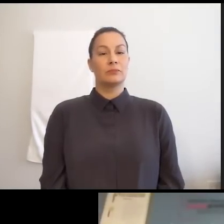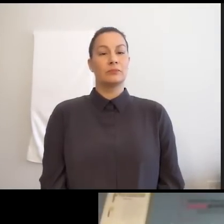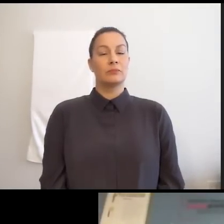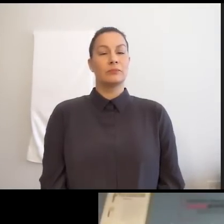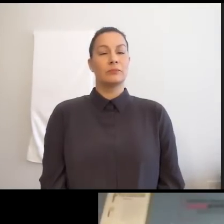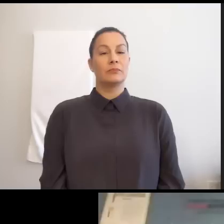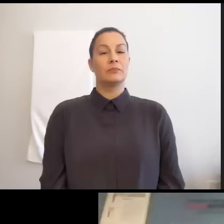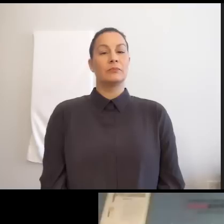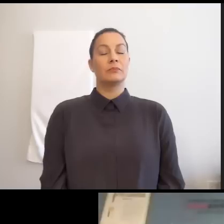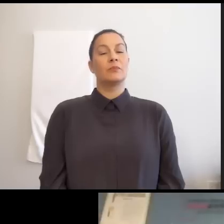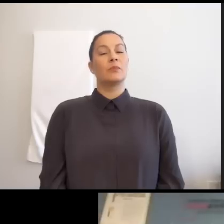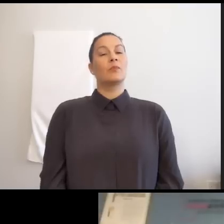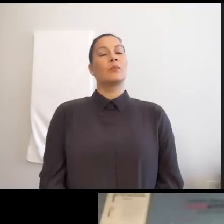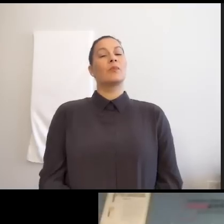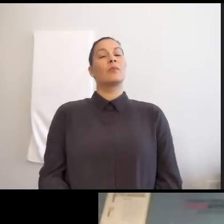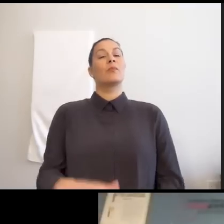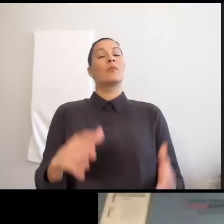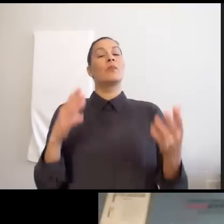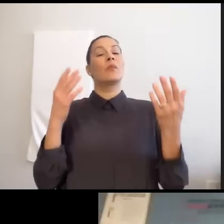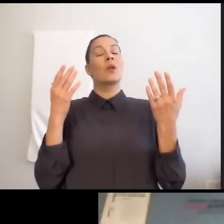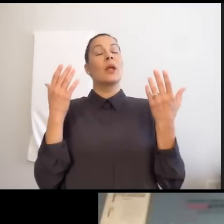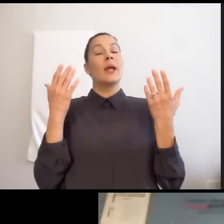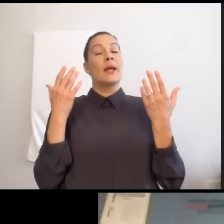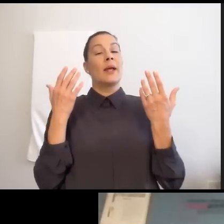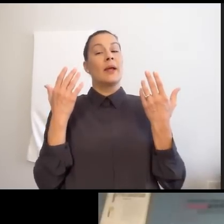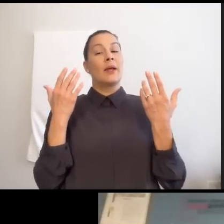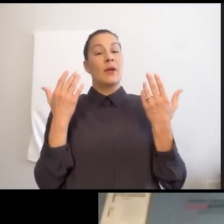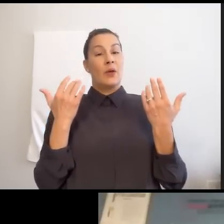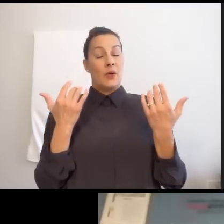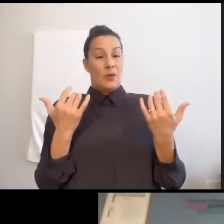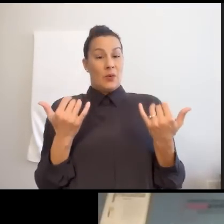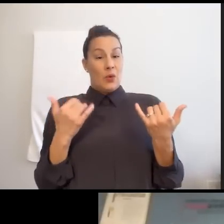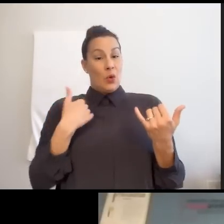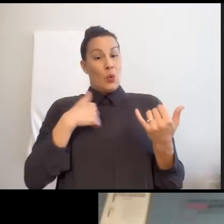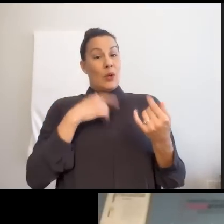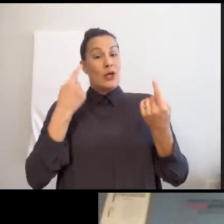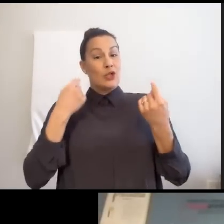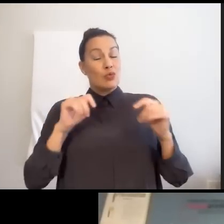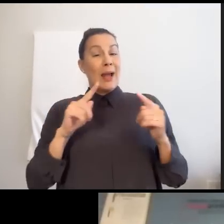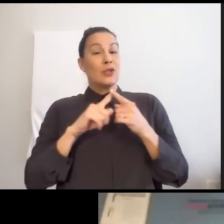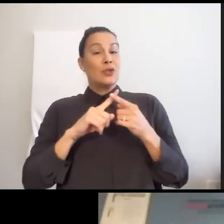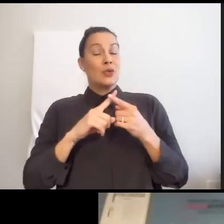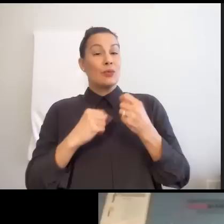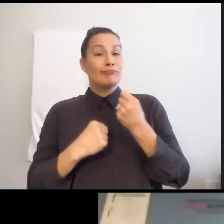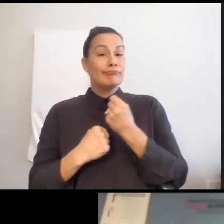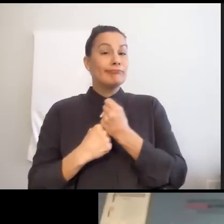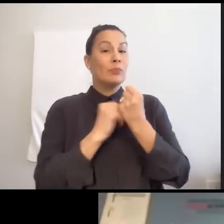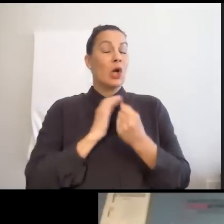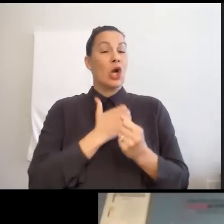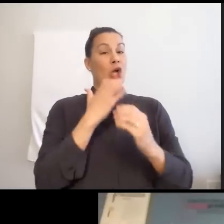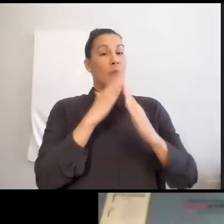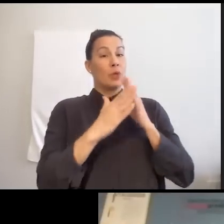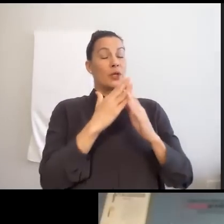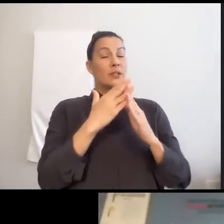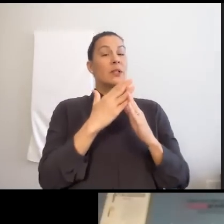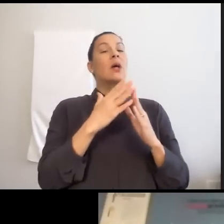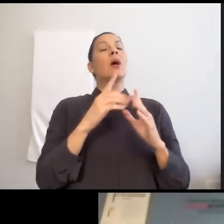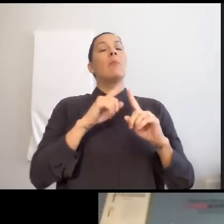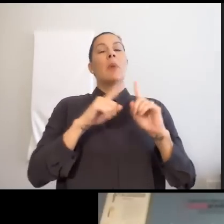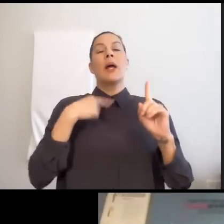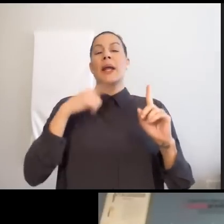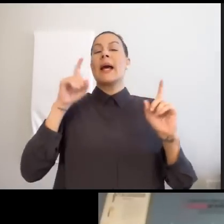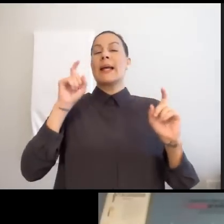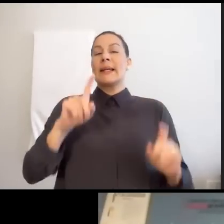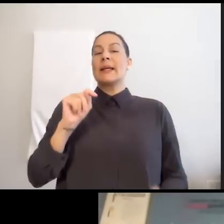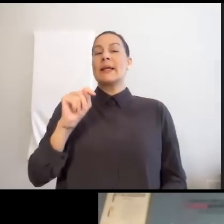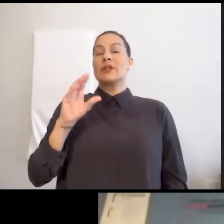And in keeping with everything that we're trying to actually do with our communities, but we would also like to mention the loss of our mentor,